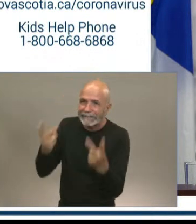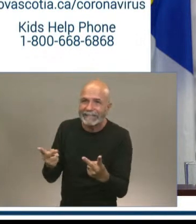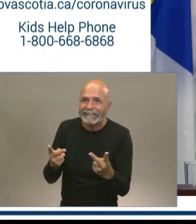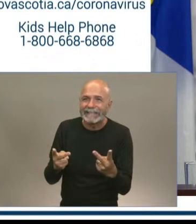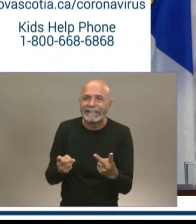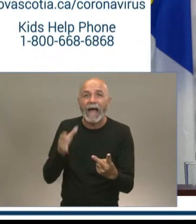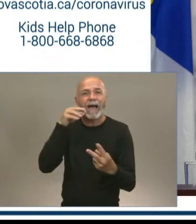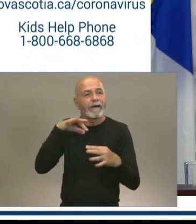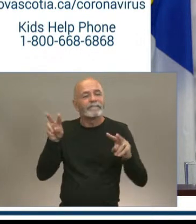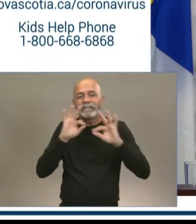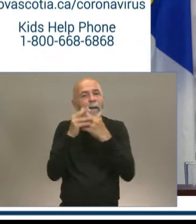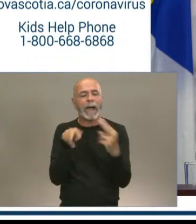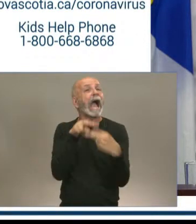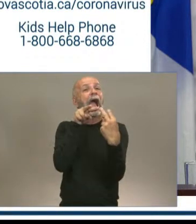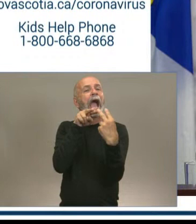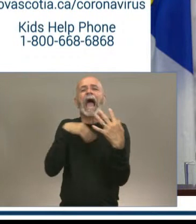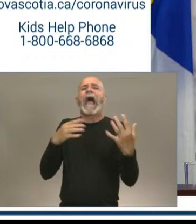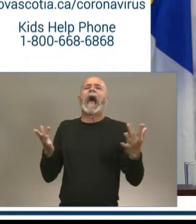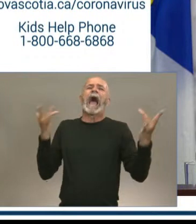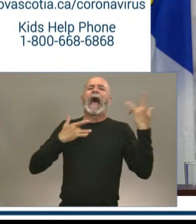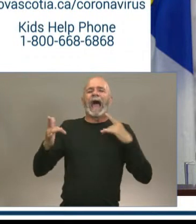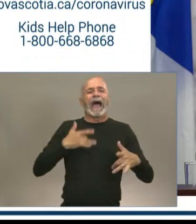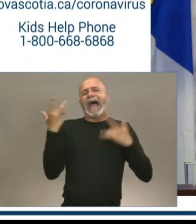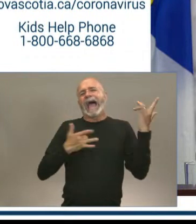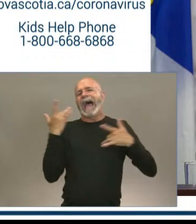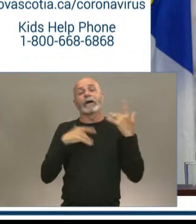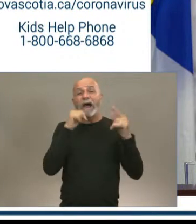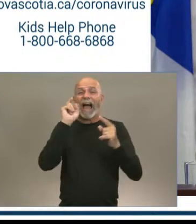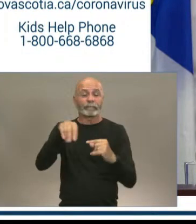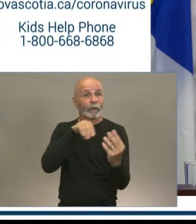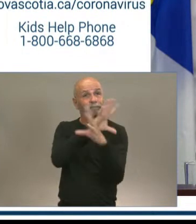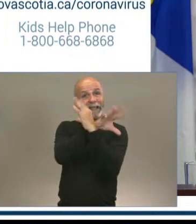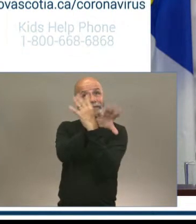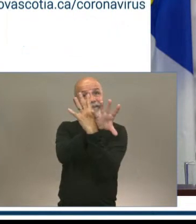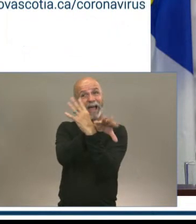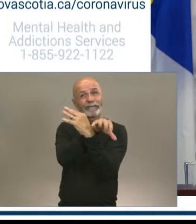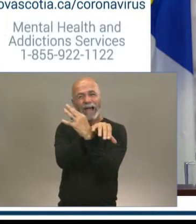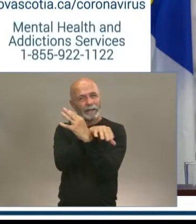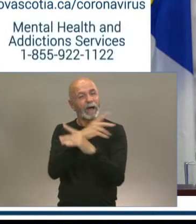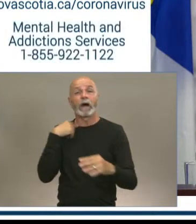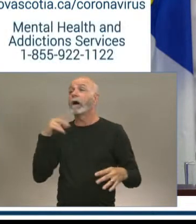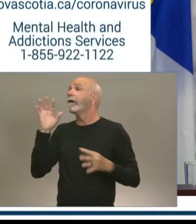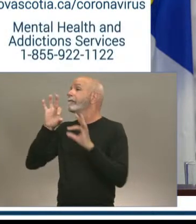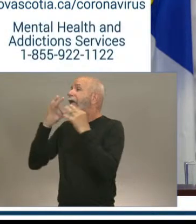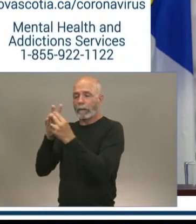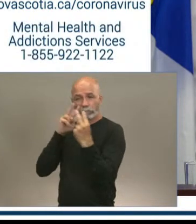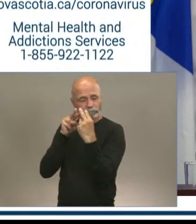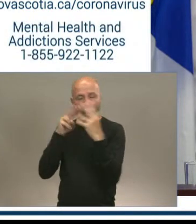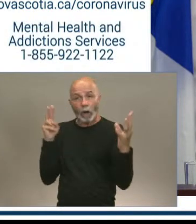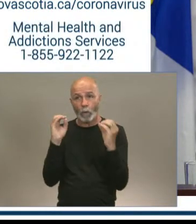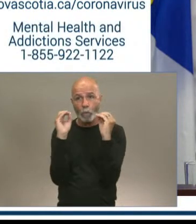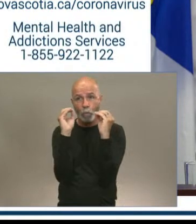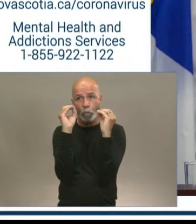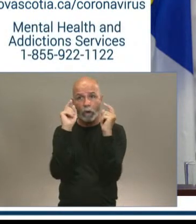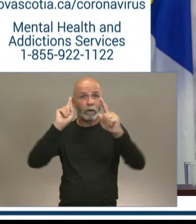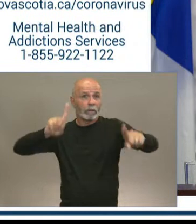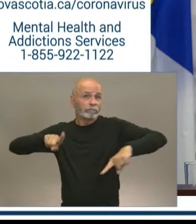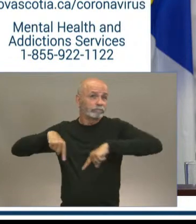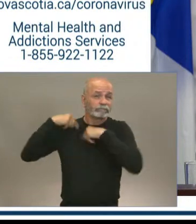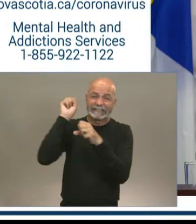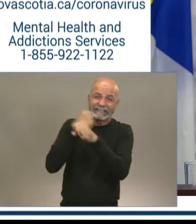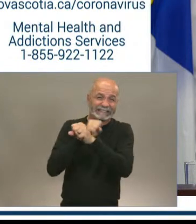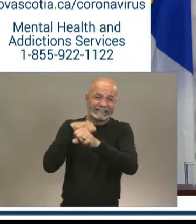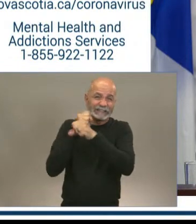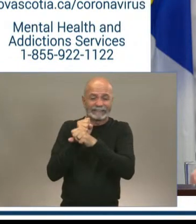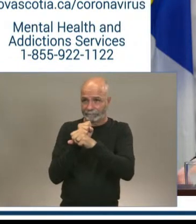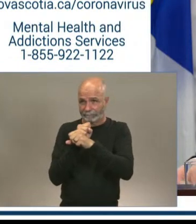rather than doing it on a screen. And there are some families who haven't seen each other in over a year. Tomorrow we give families and friends an opportunity to make